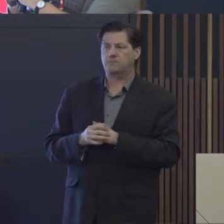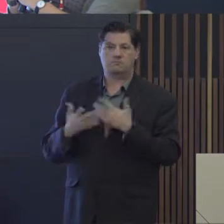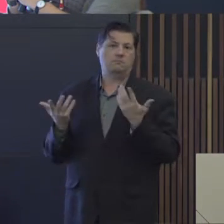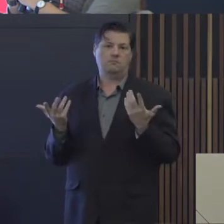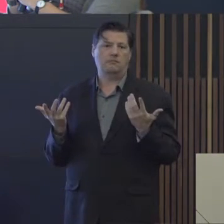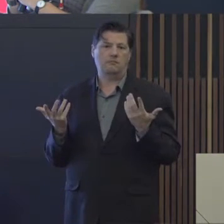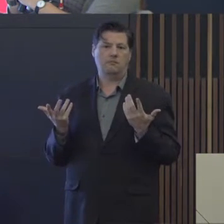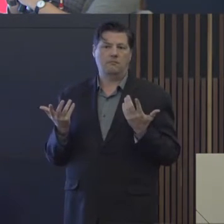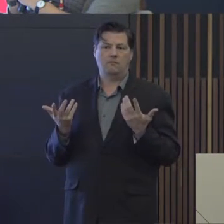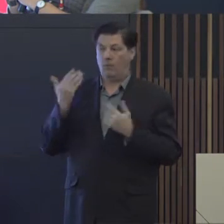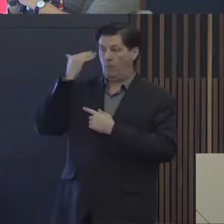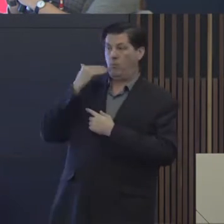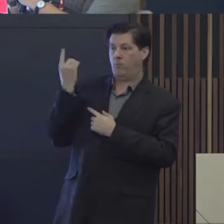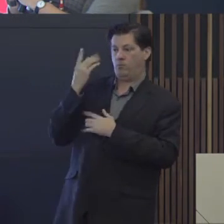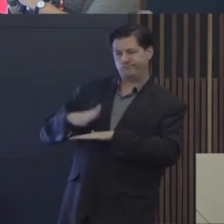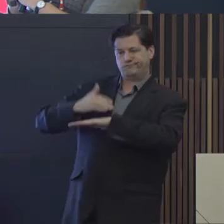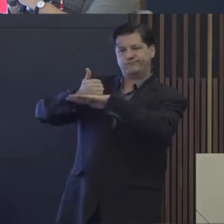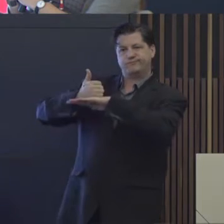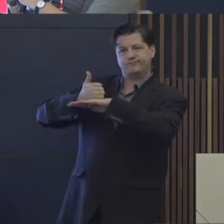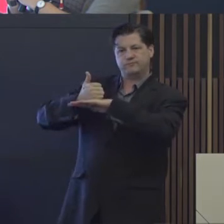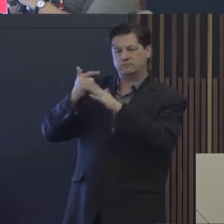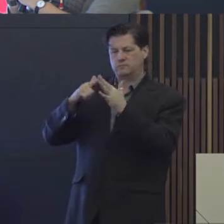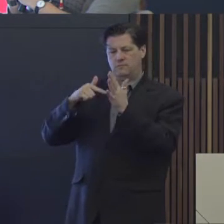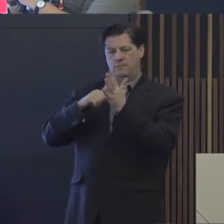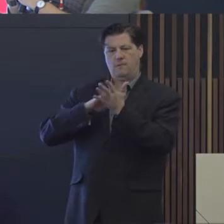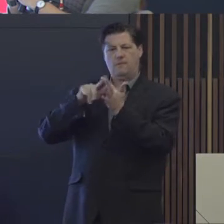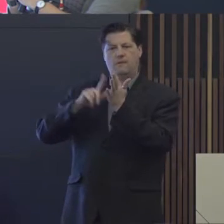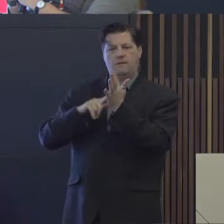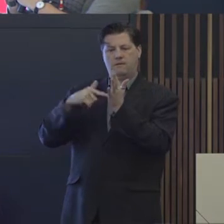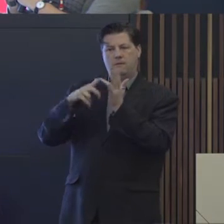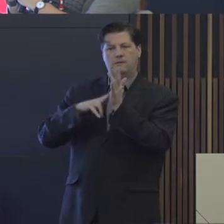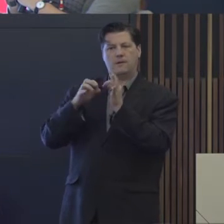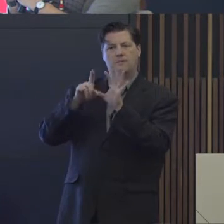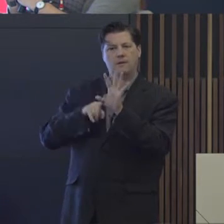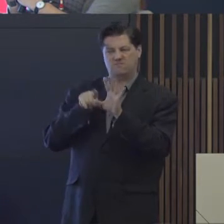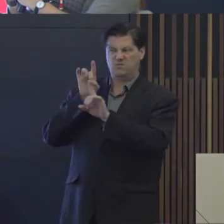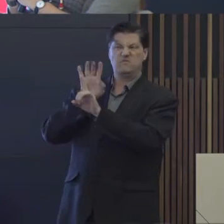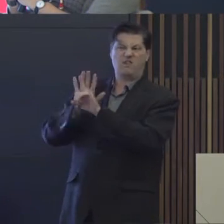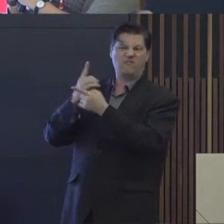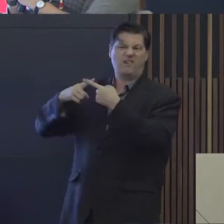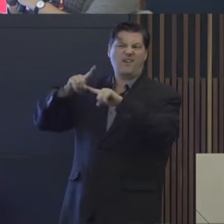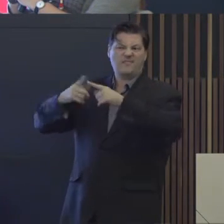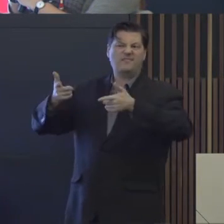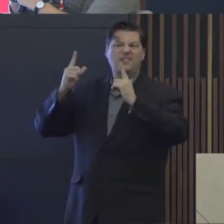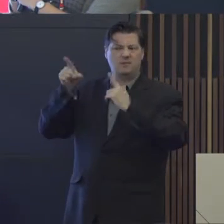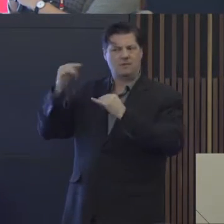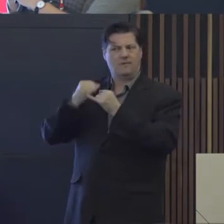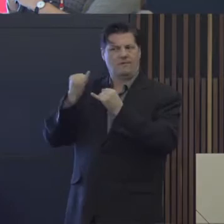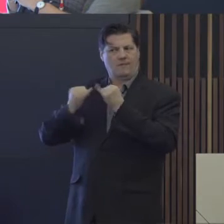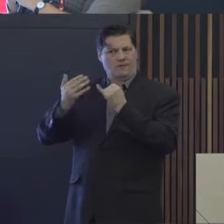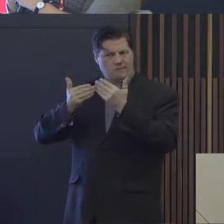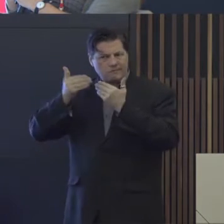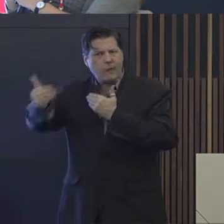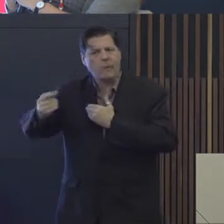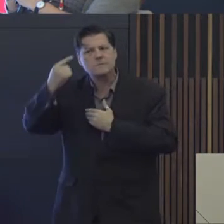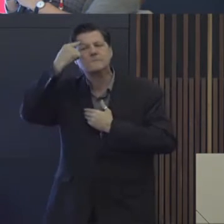Yes, I mean, the woman who started STAR was Ethel Temby, and it was no coincidence that Ethel was a teacher and a progressive teacher in that, in fact,